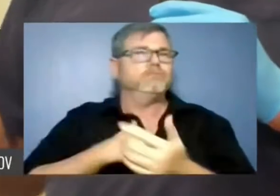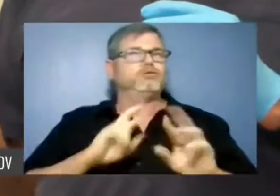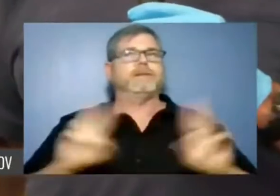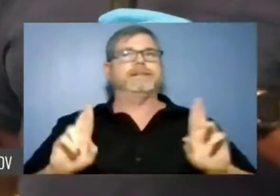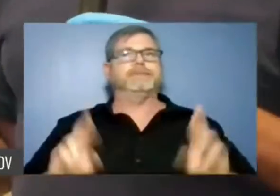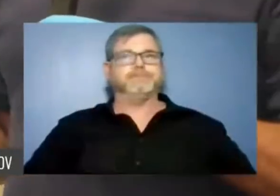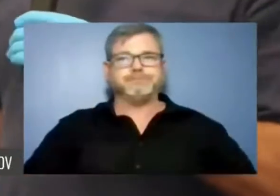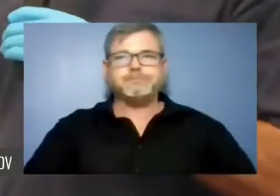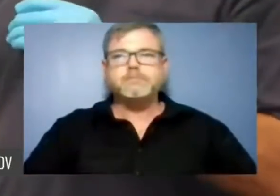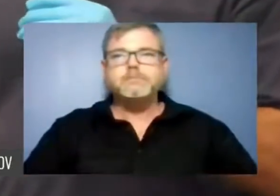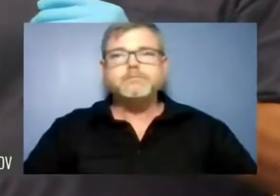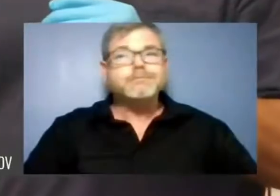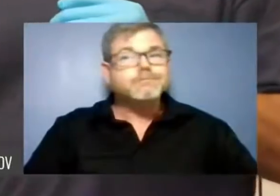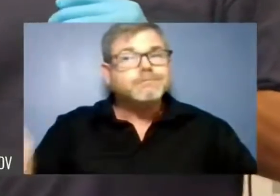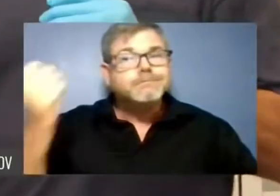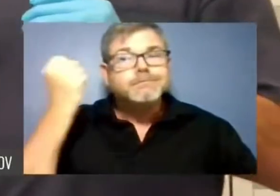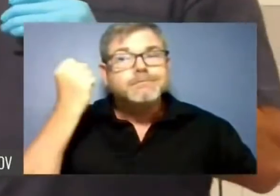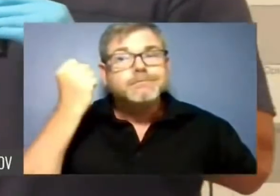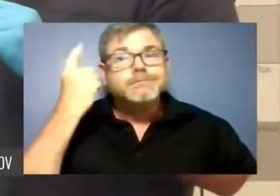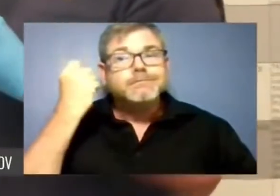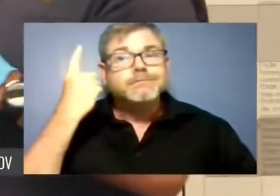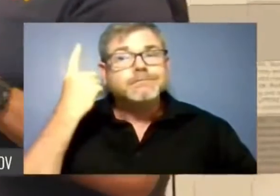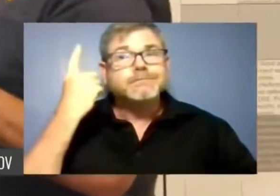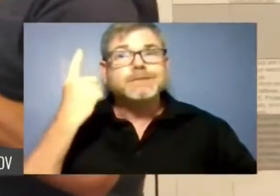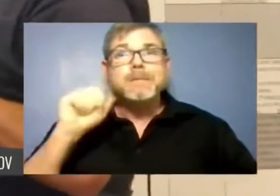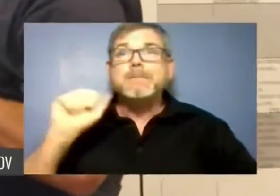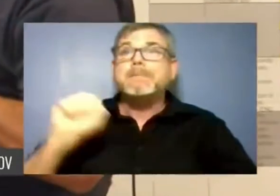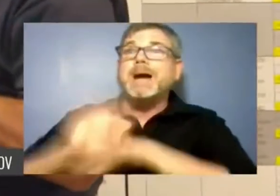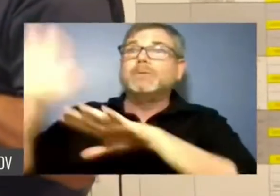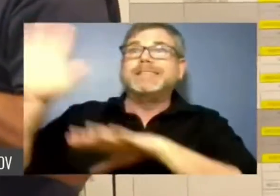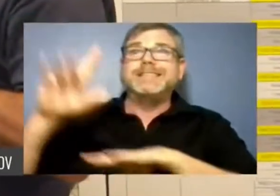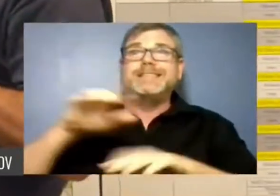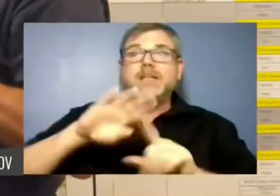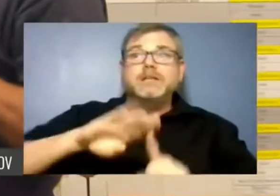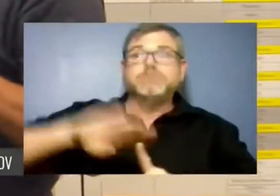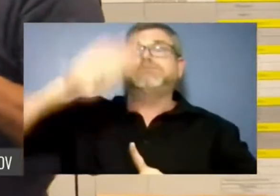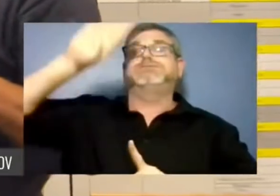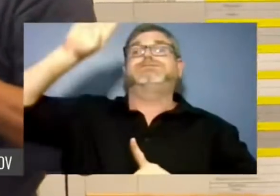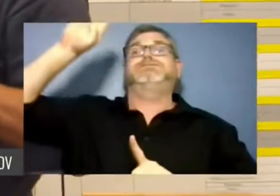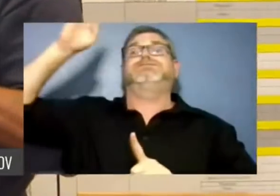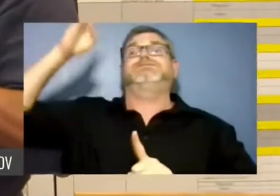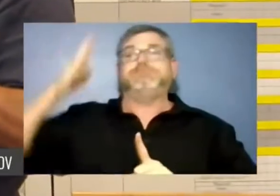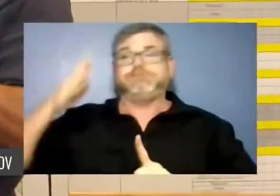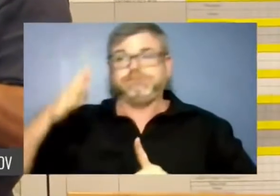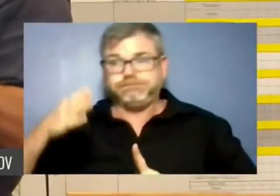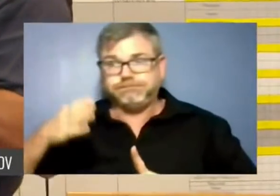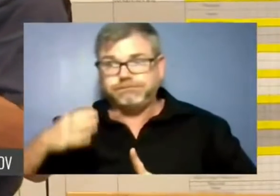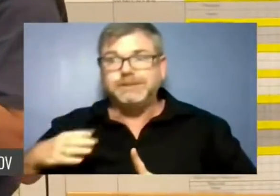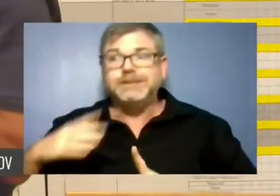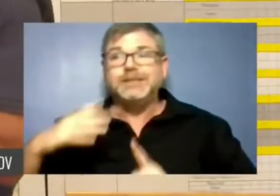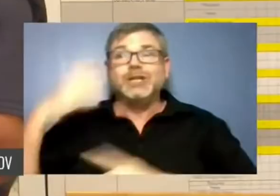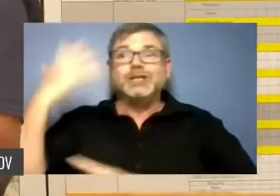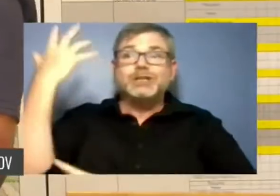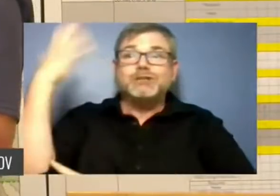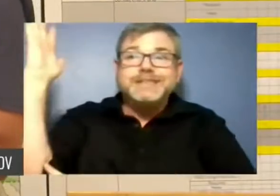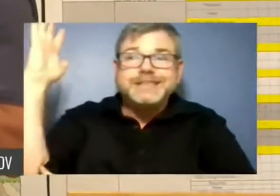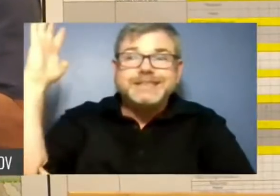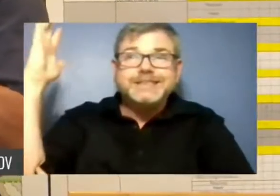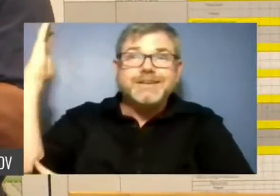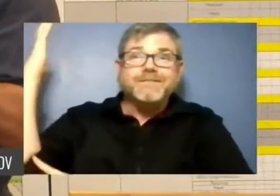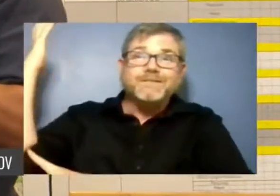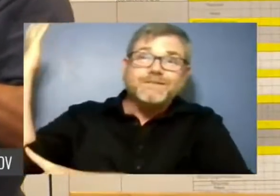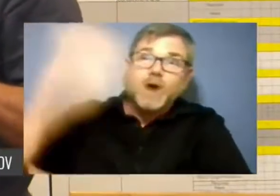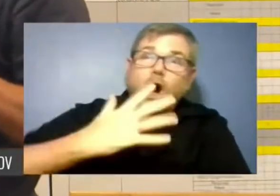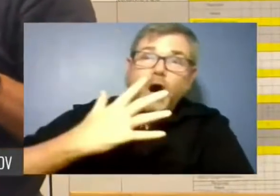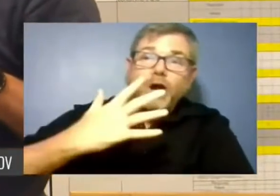trees are burning, stuff will roll out and come down below you. It makes it very, very difficult for crews to get in there because it is so high on the slope. You just can't go